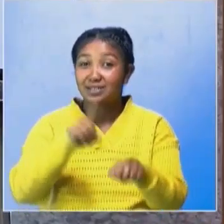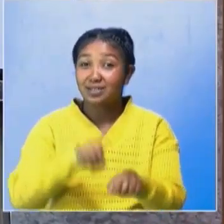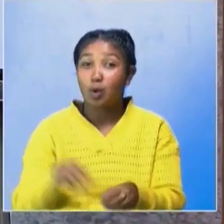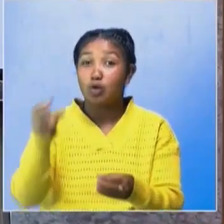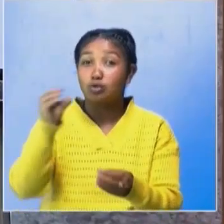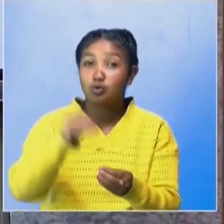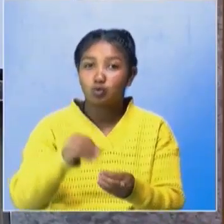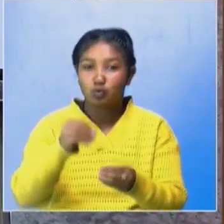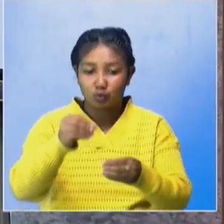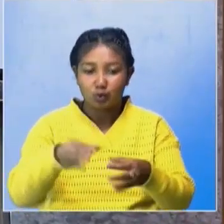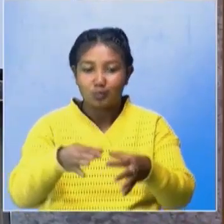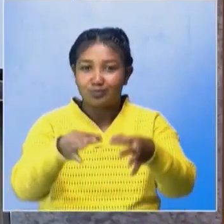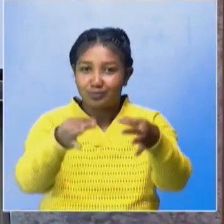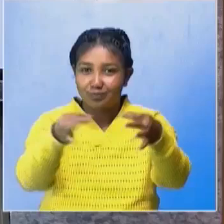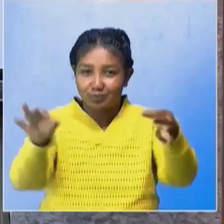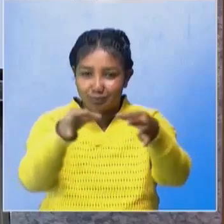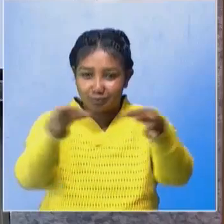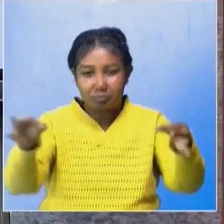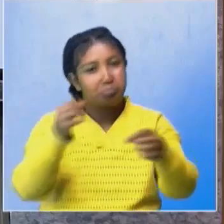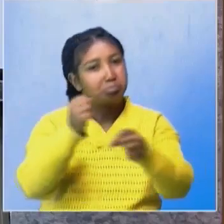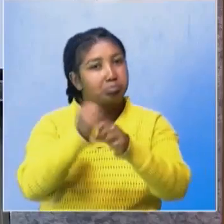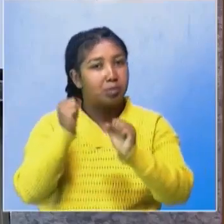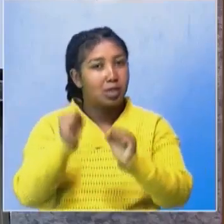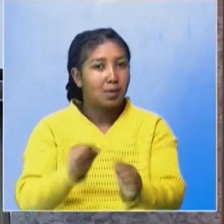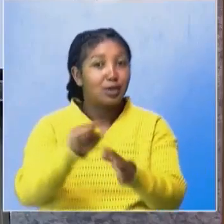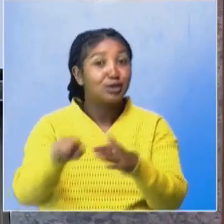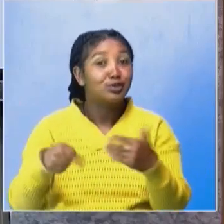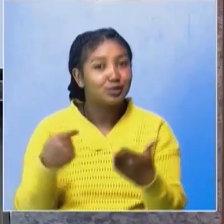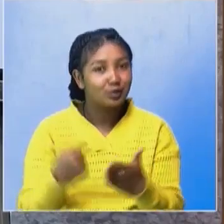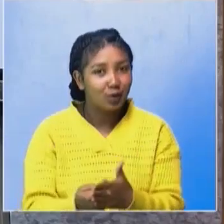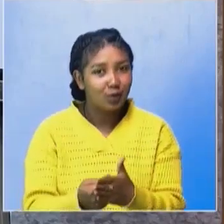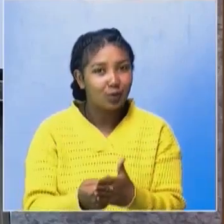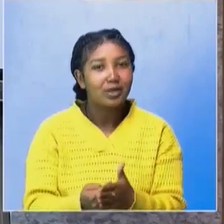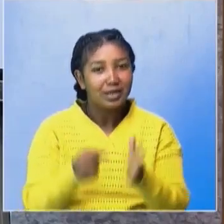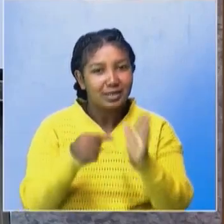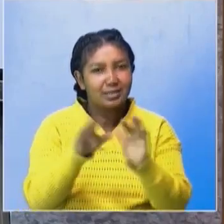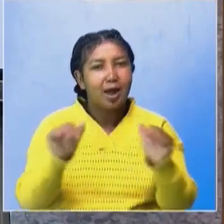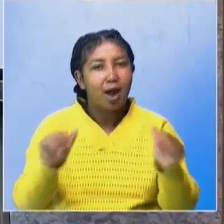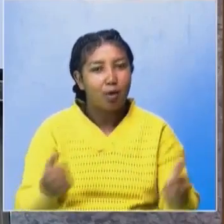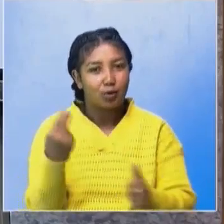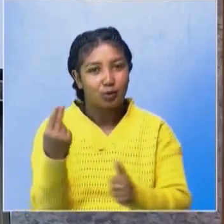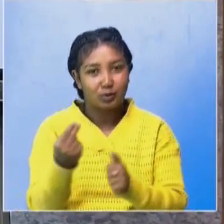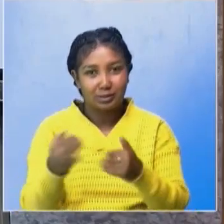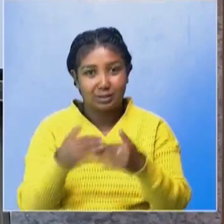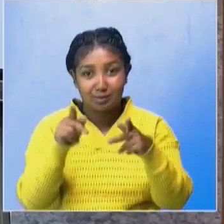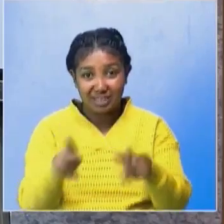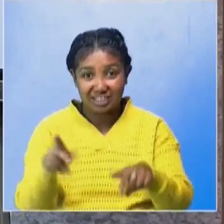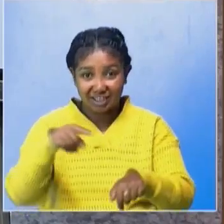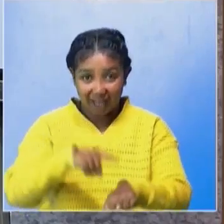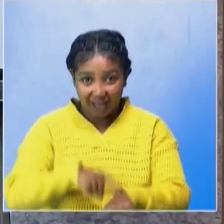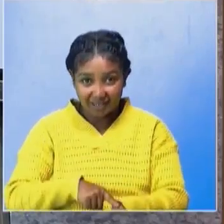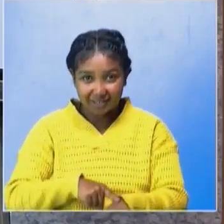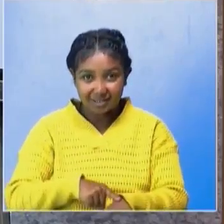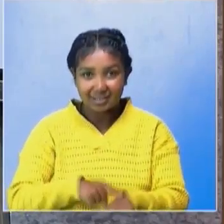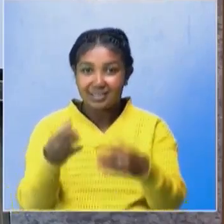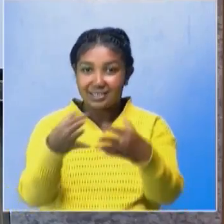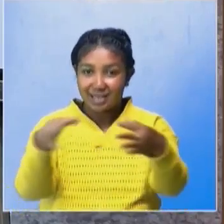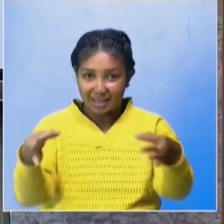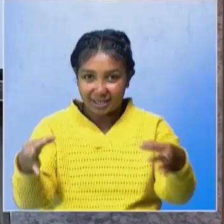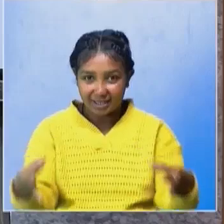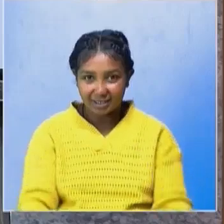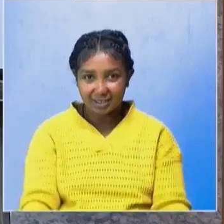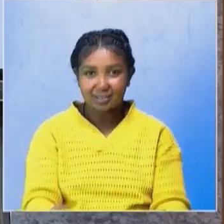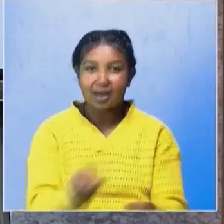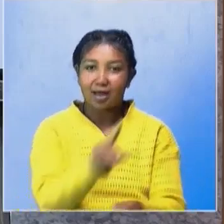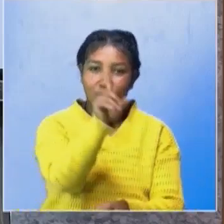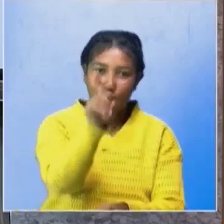also to construct your own sentence. So let us see how can we use simple present tense sentences as